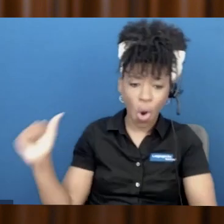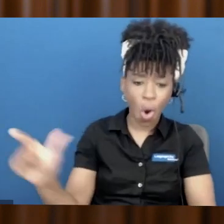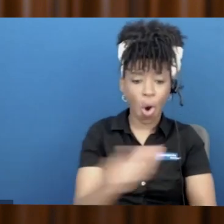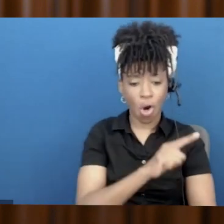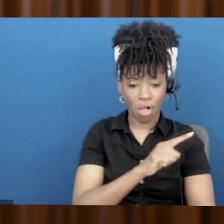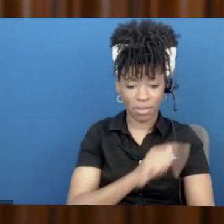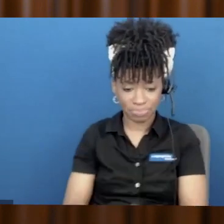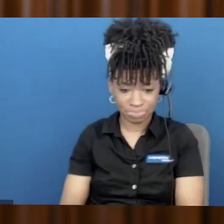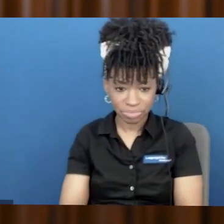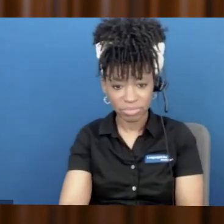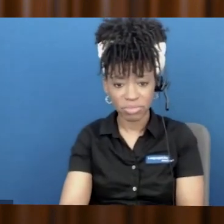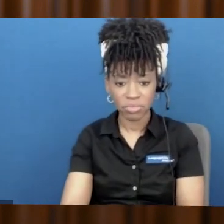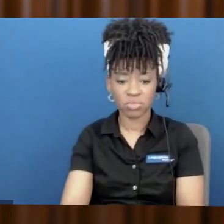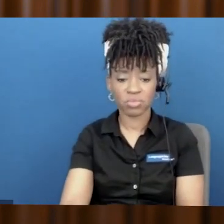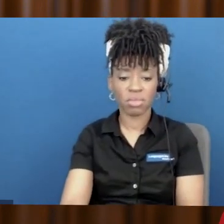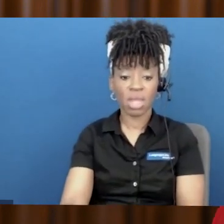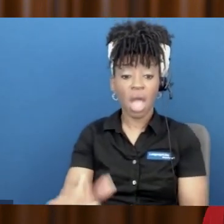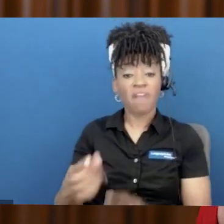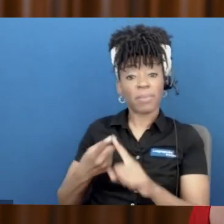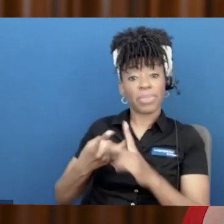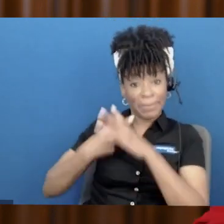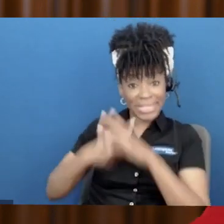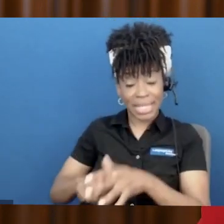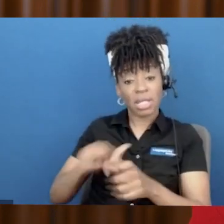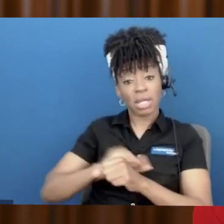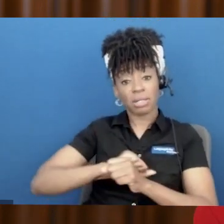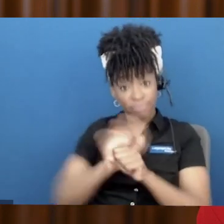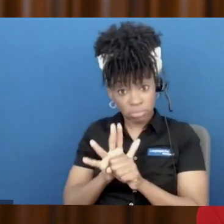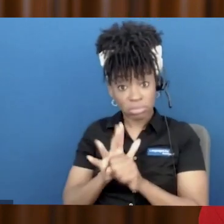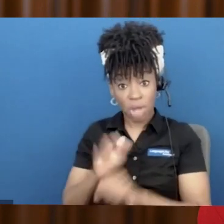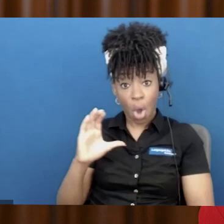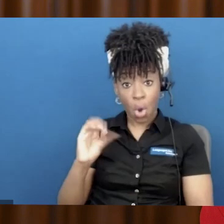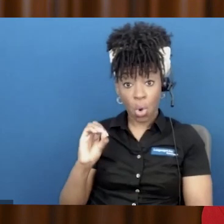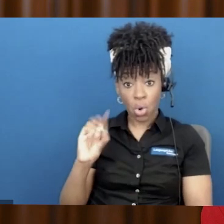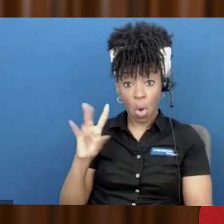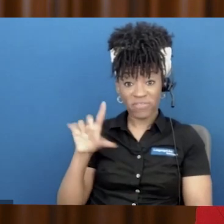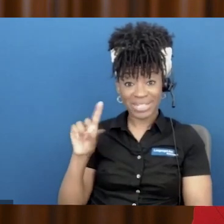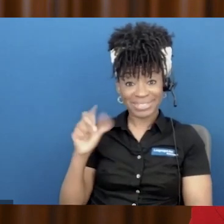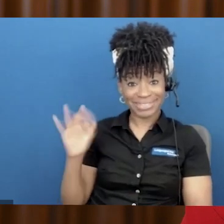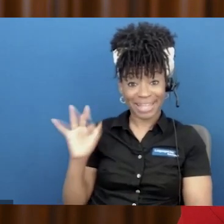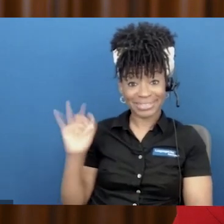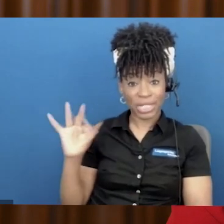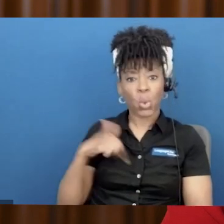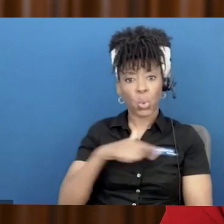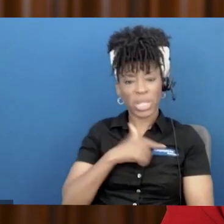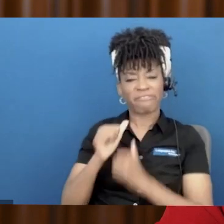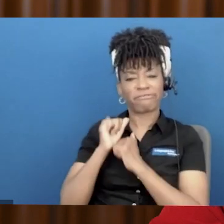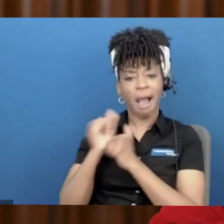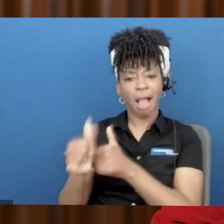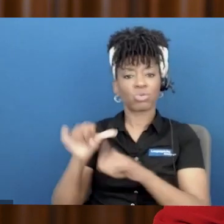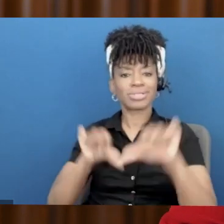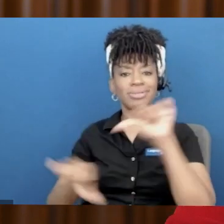outset of the pandemic, we have followed the science-based guidance of our joint city-county public health department. We have implemented